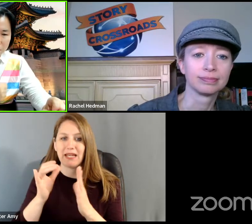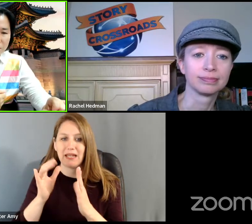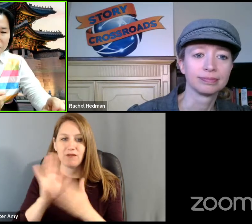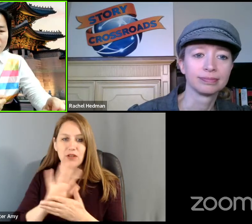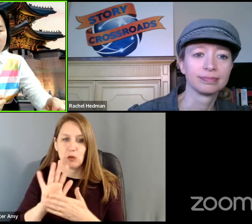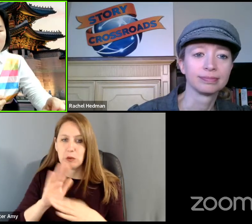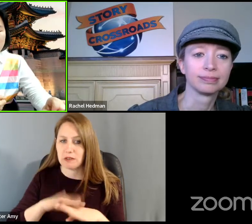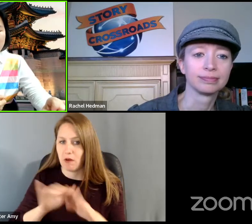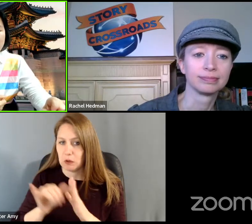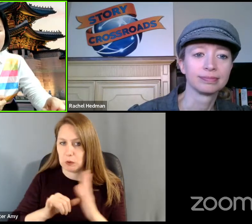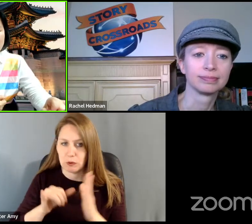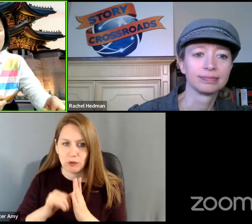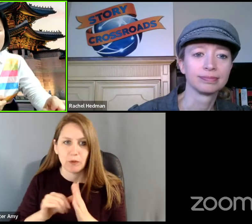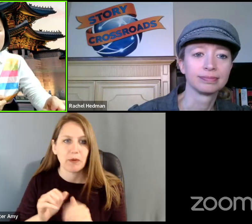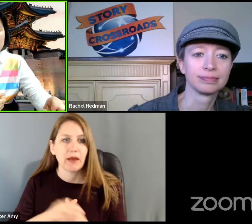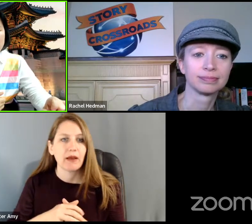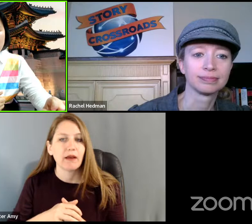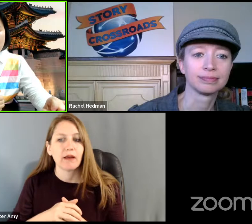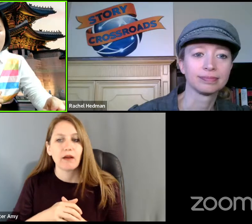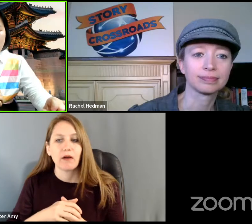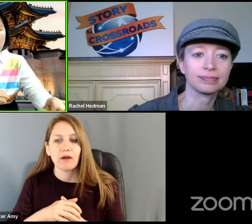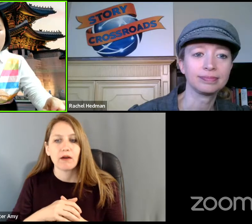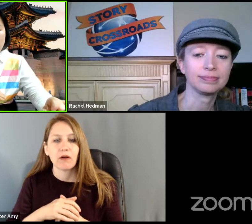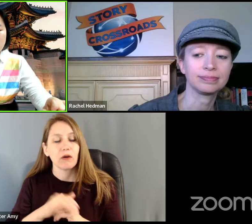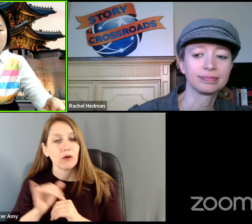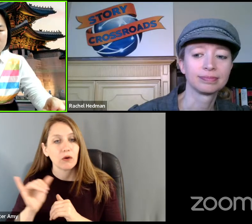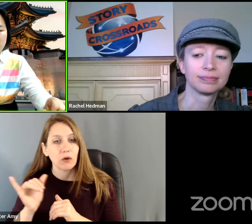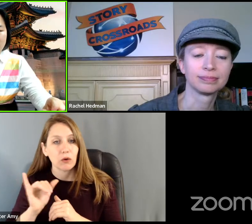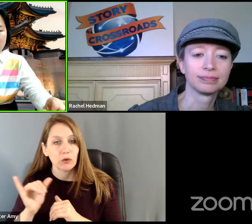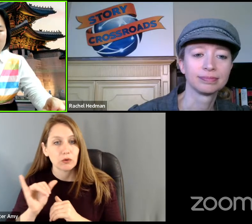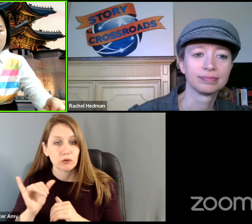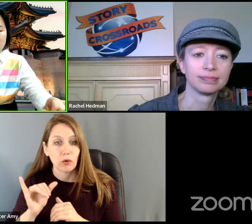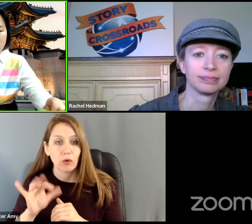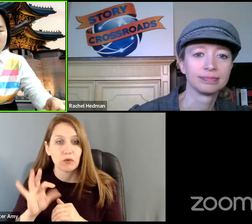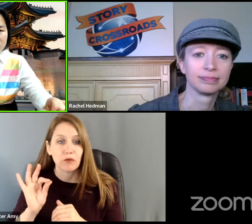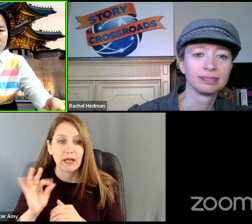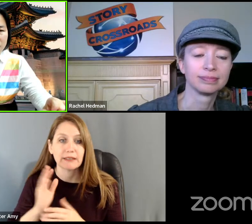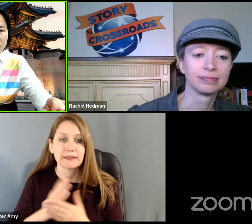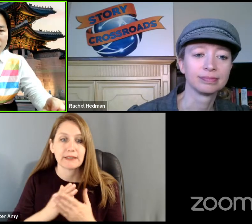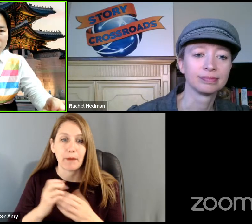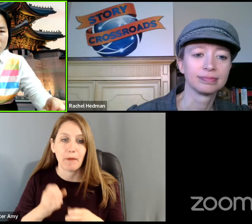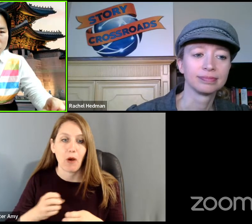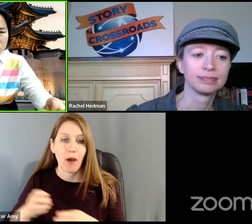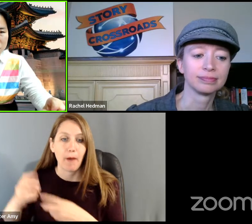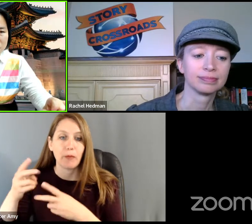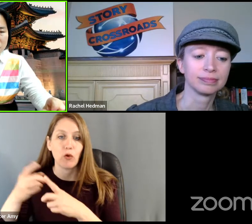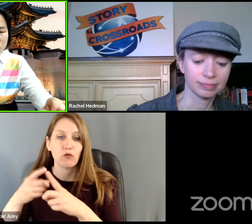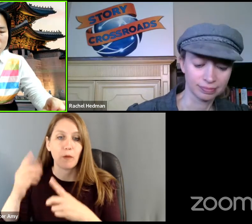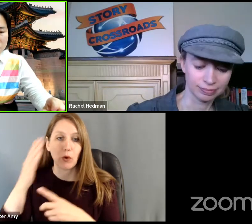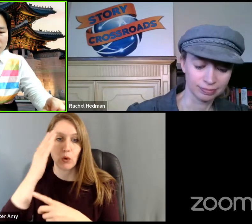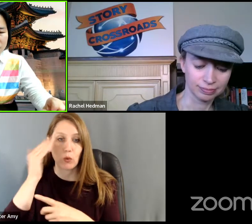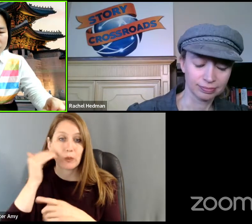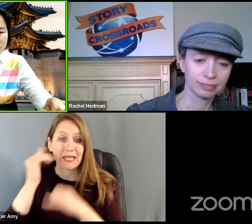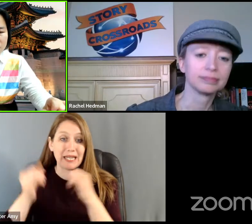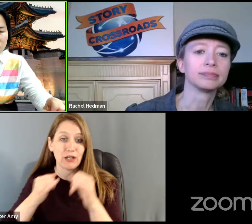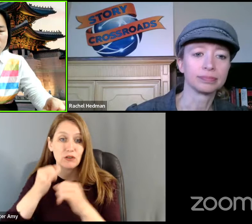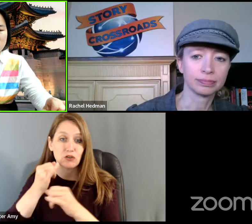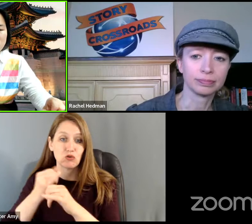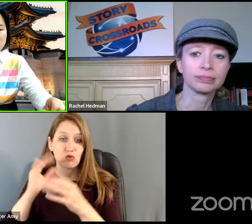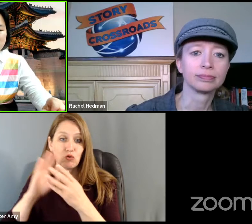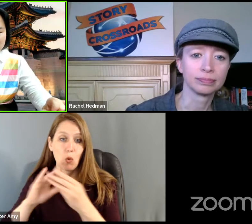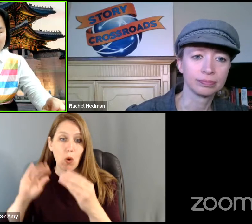Among them, you can find some uploaded by the Korea International